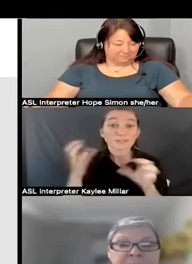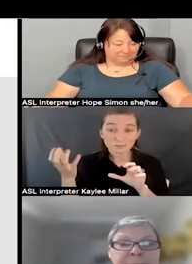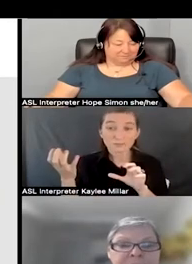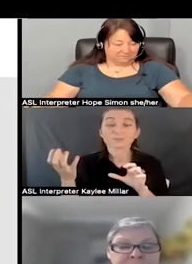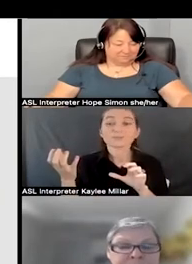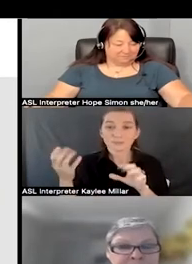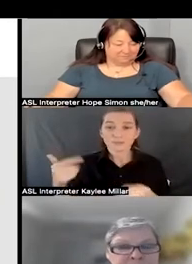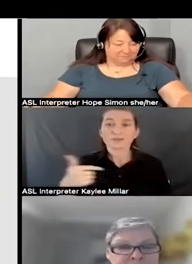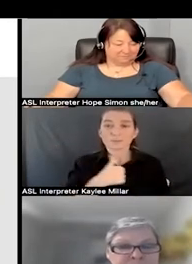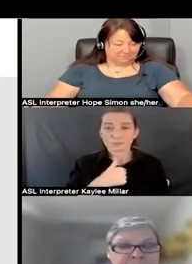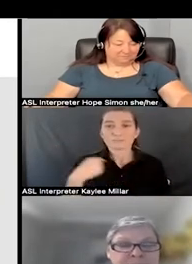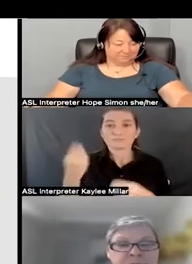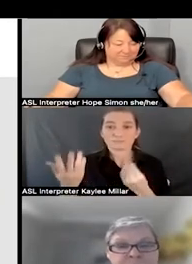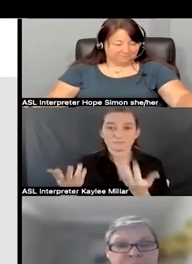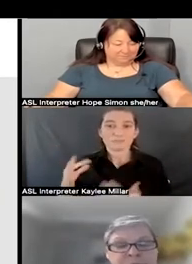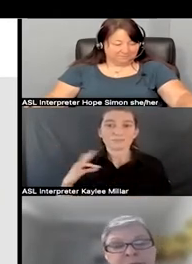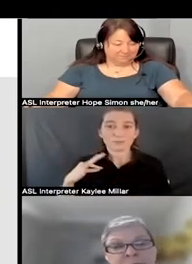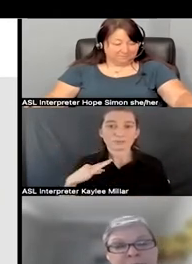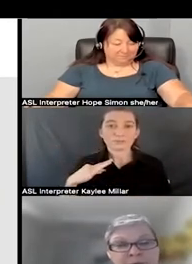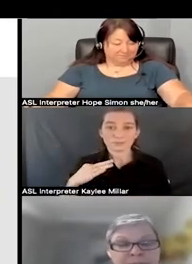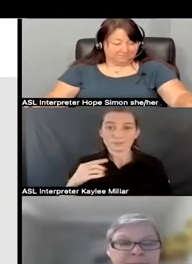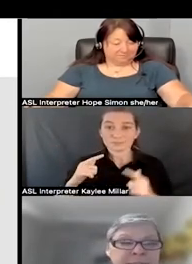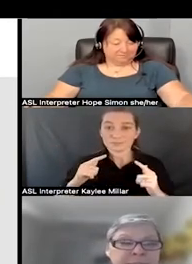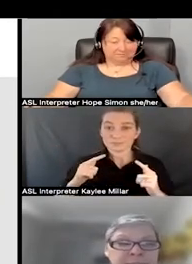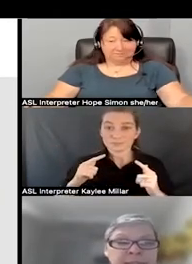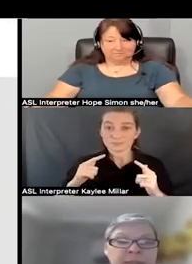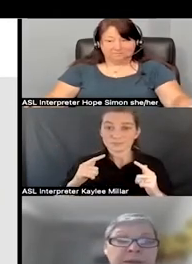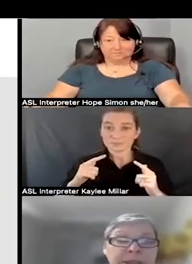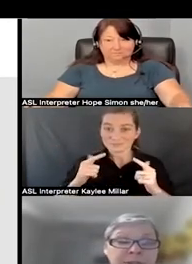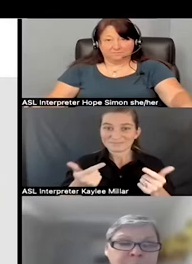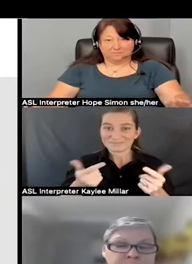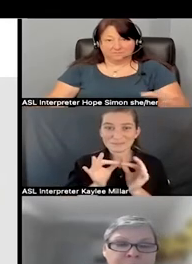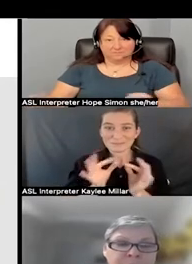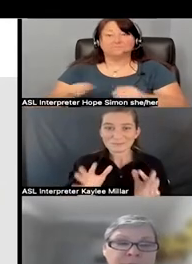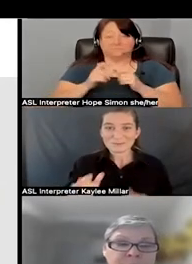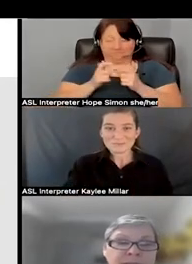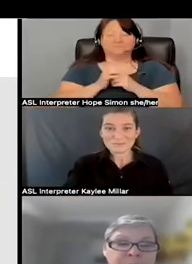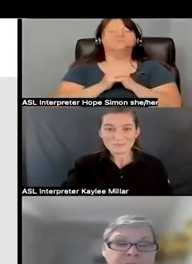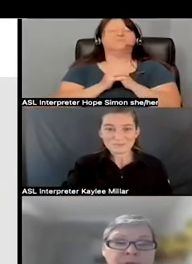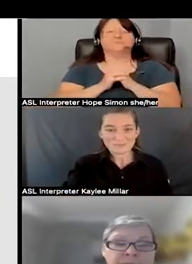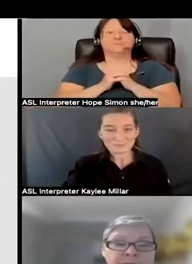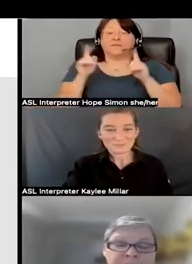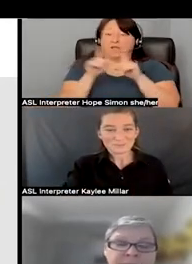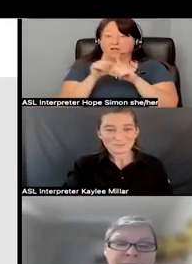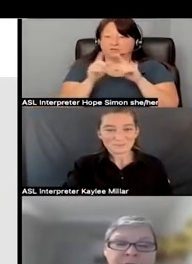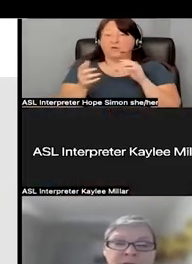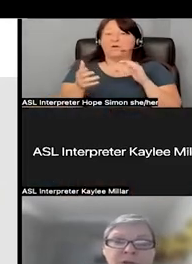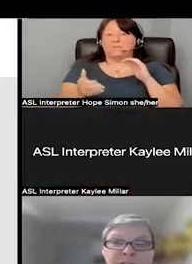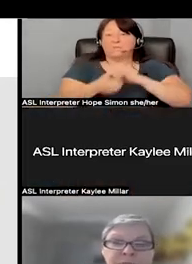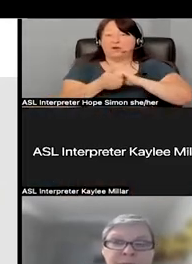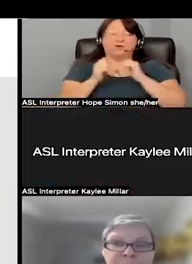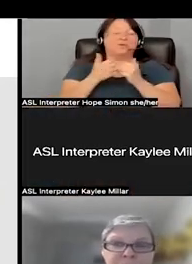actually manage those supplies and train regularly. They also partner with our neighborhood amateur radio team,